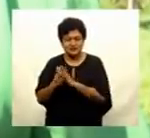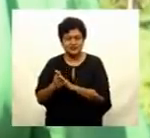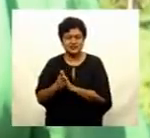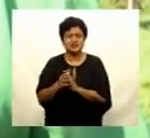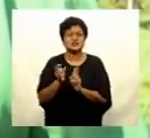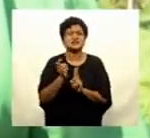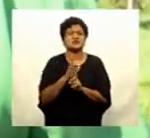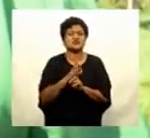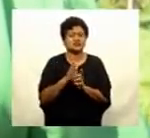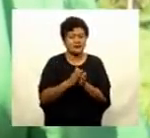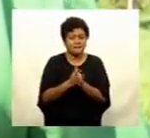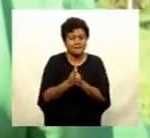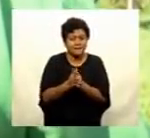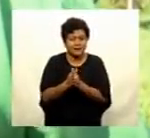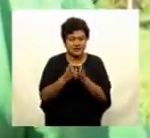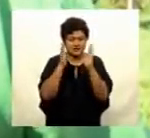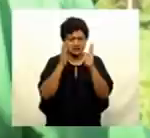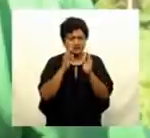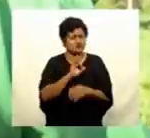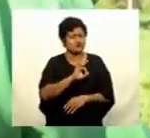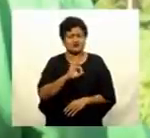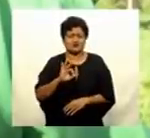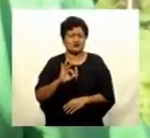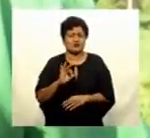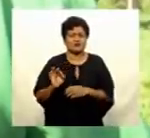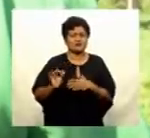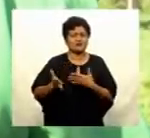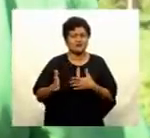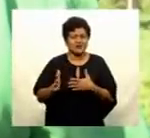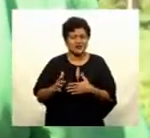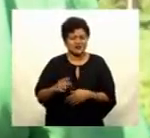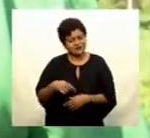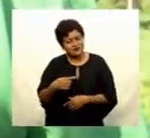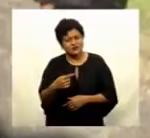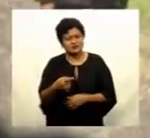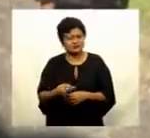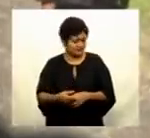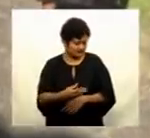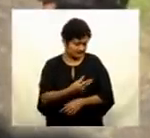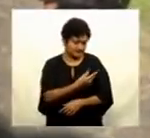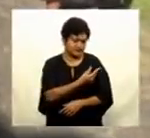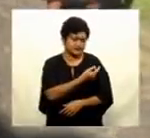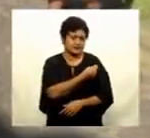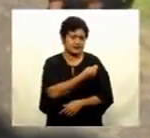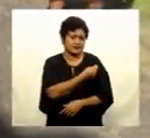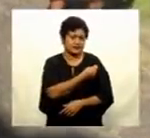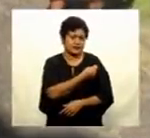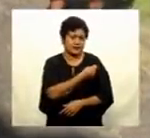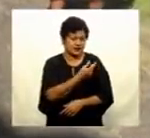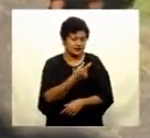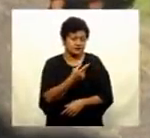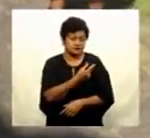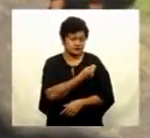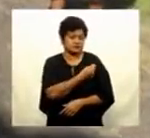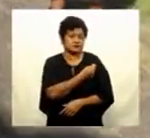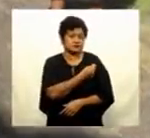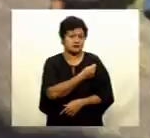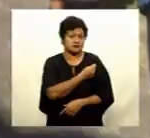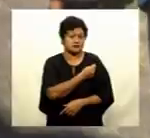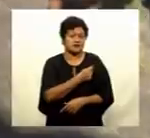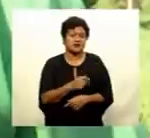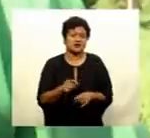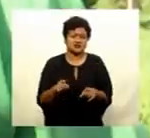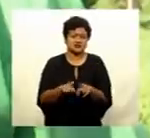Church in Fiji, there's nothing to fear. Go ahead. See vaccination as your